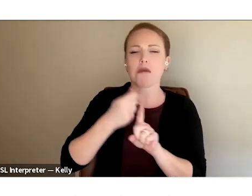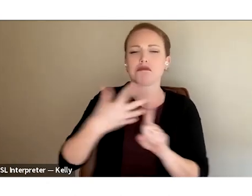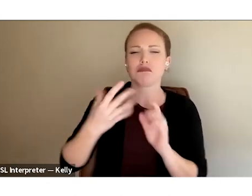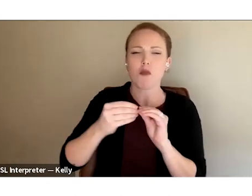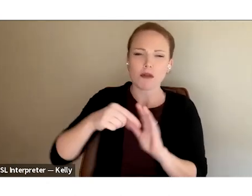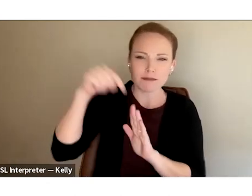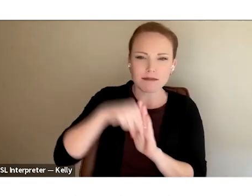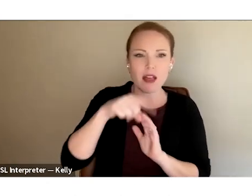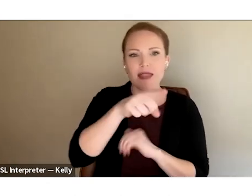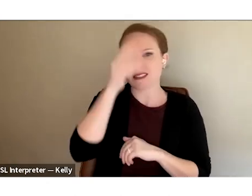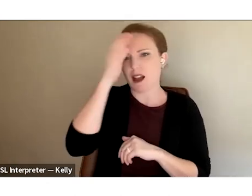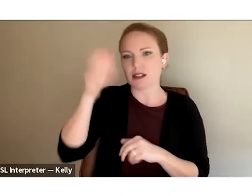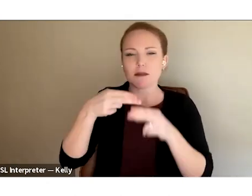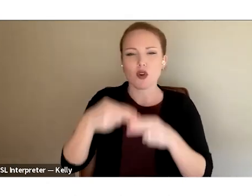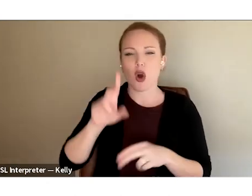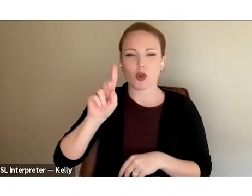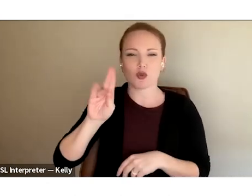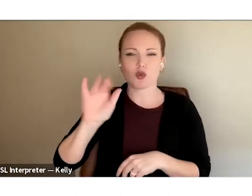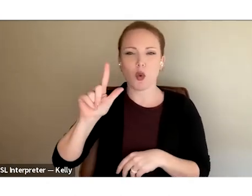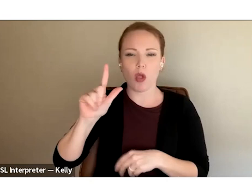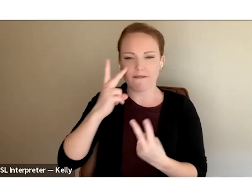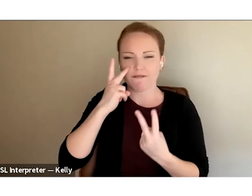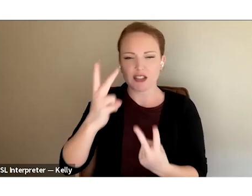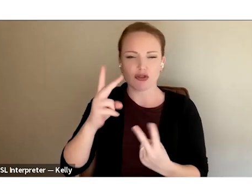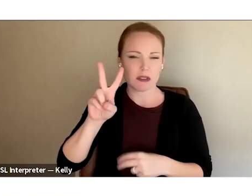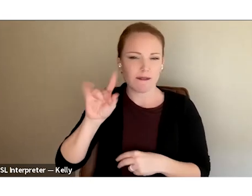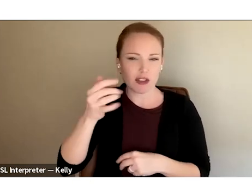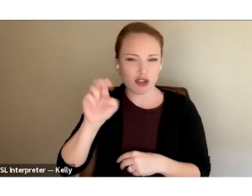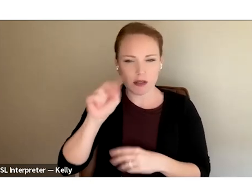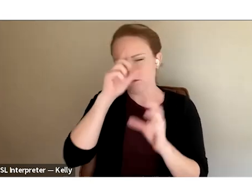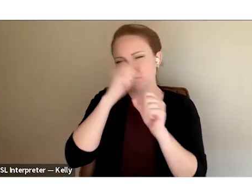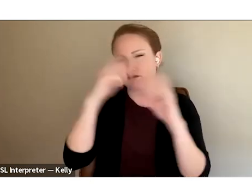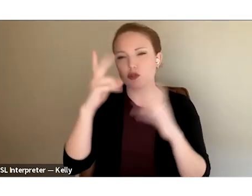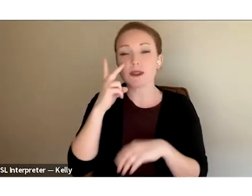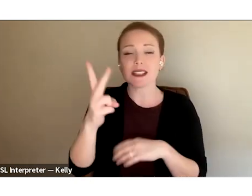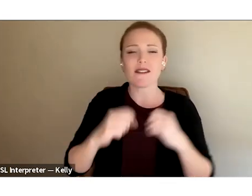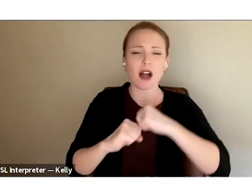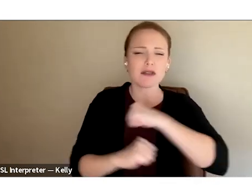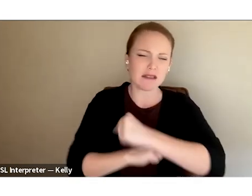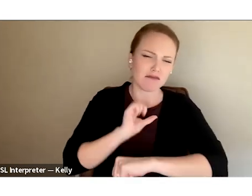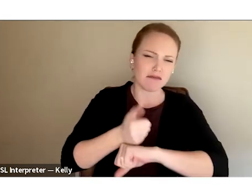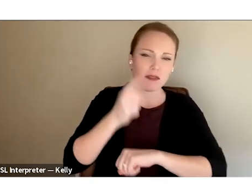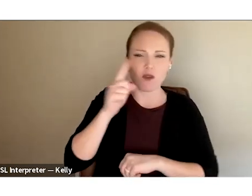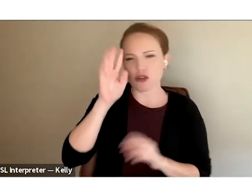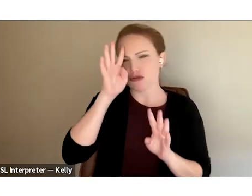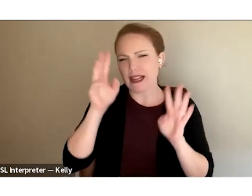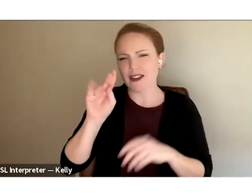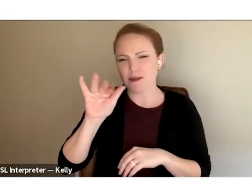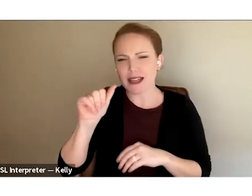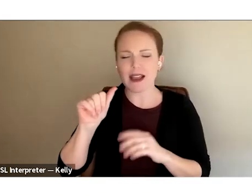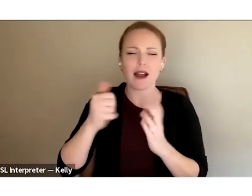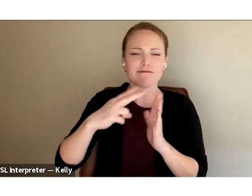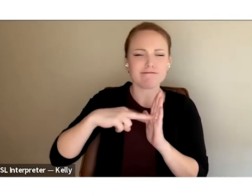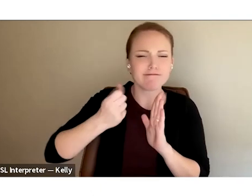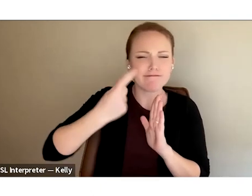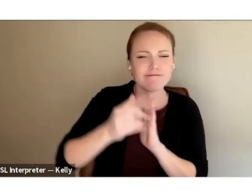have named dual vision. So you'll see what the foundations for creative media literacy are. So that's why I didn't really define it in